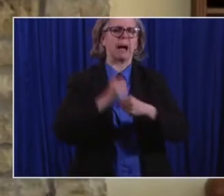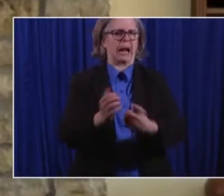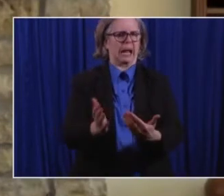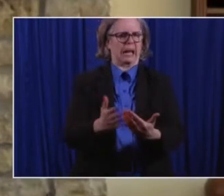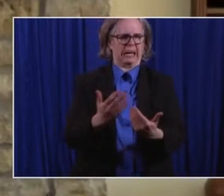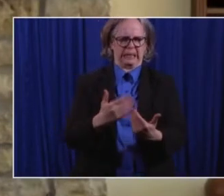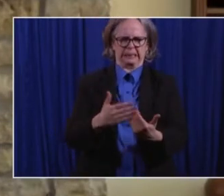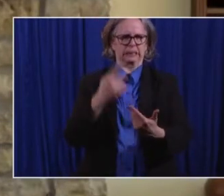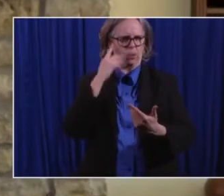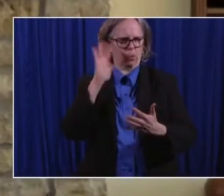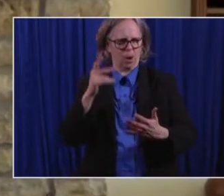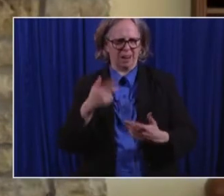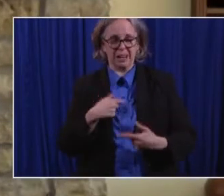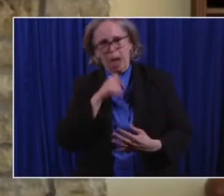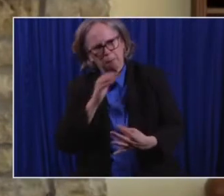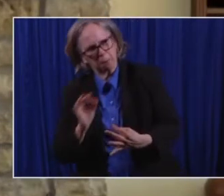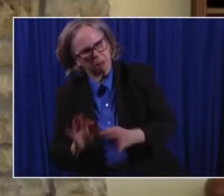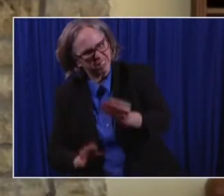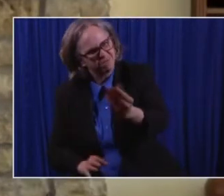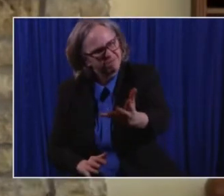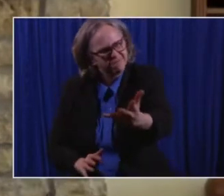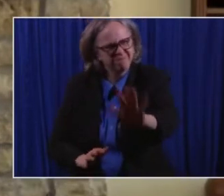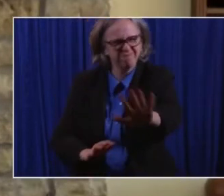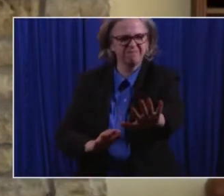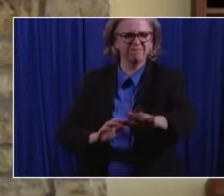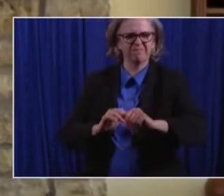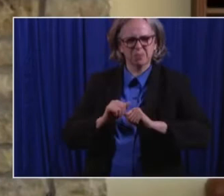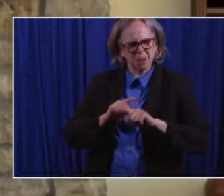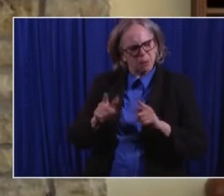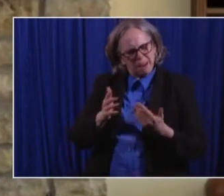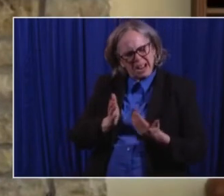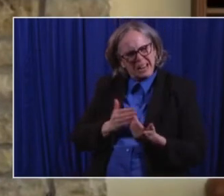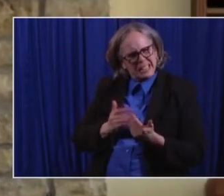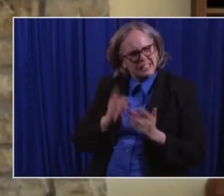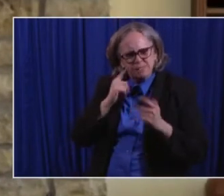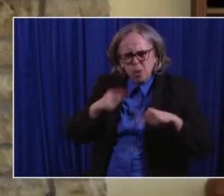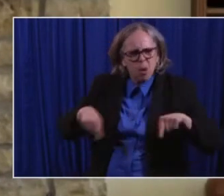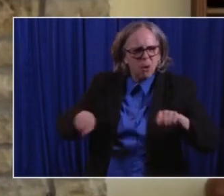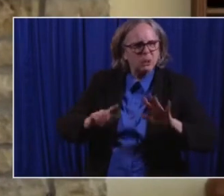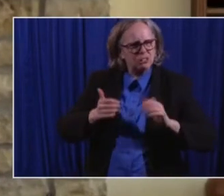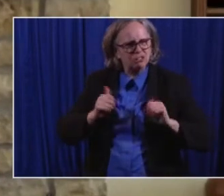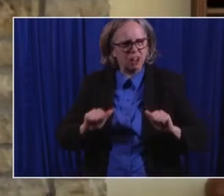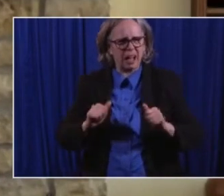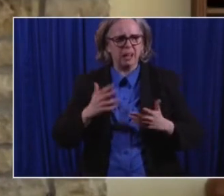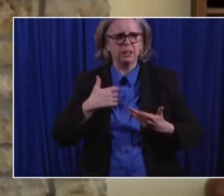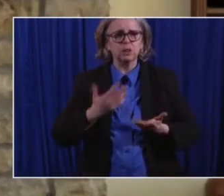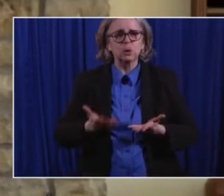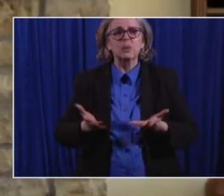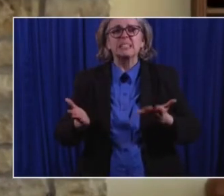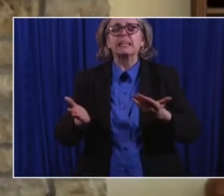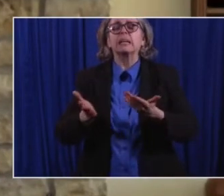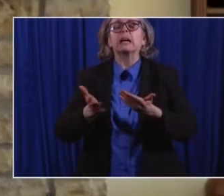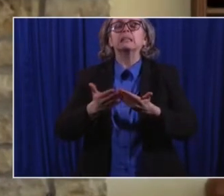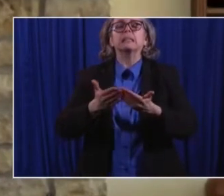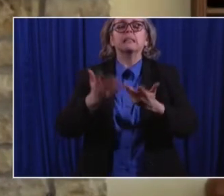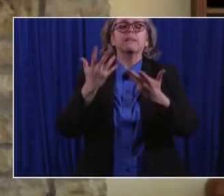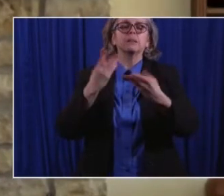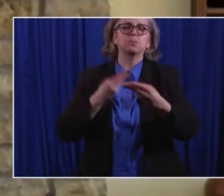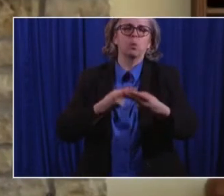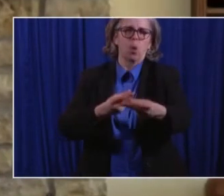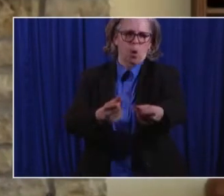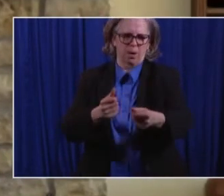wants the vaccine will get it next week, but what we're going to see next week is, at least 300,000 first shots next